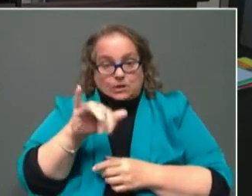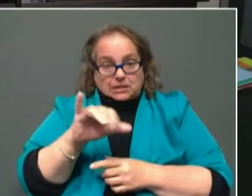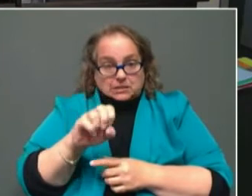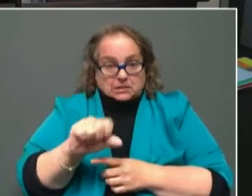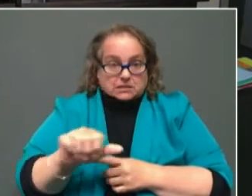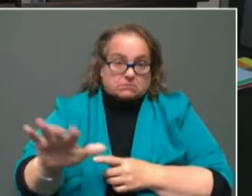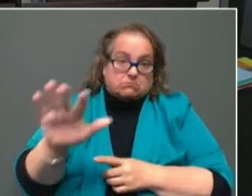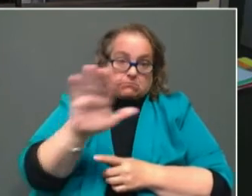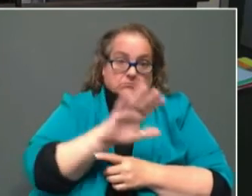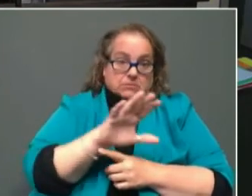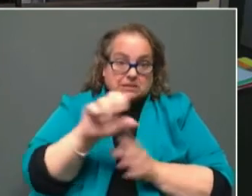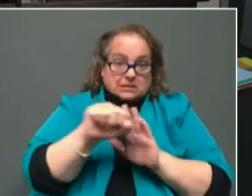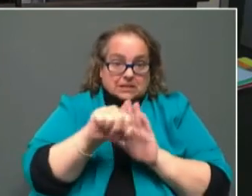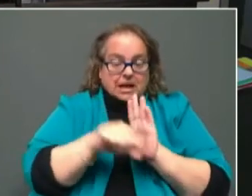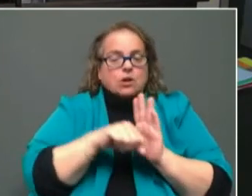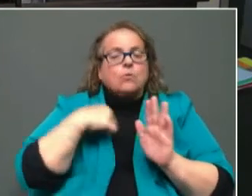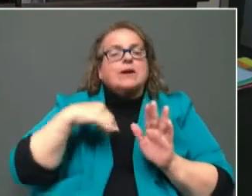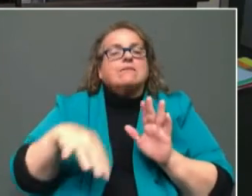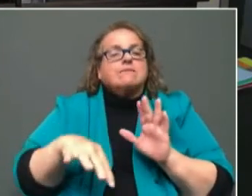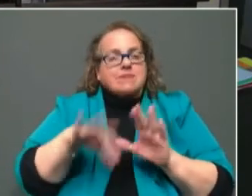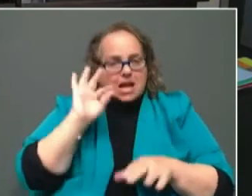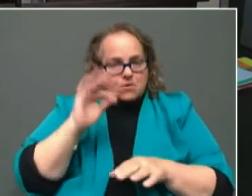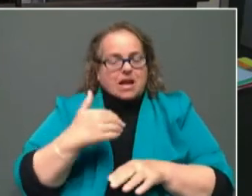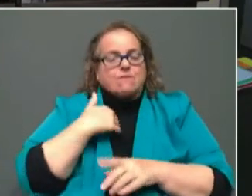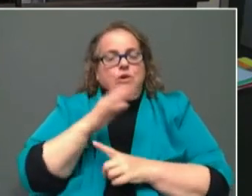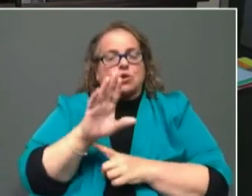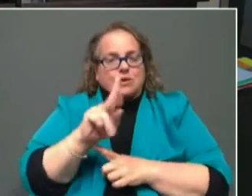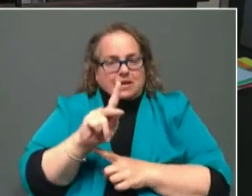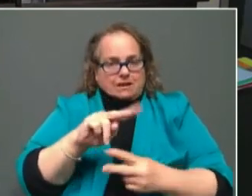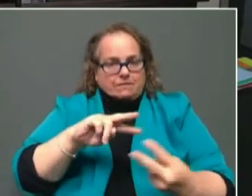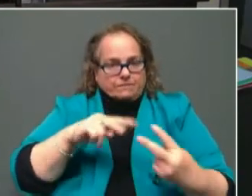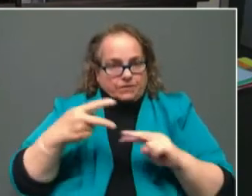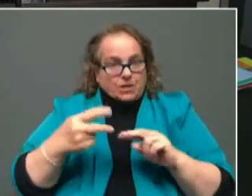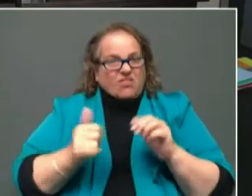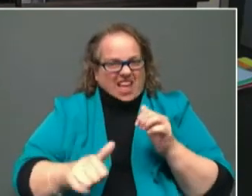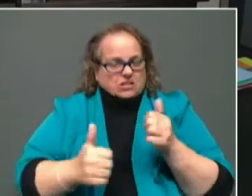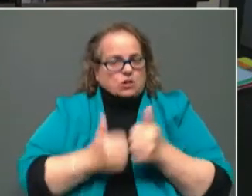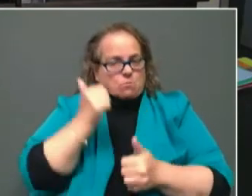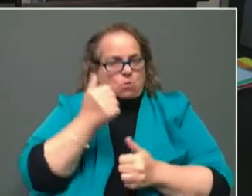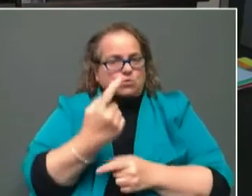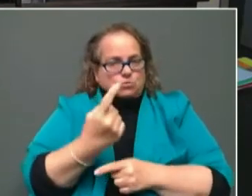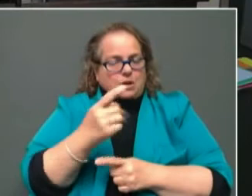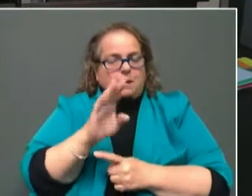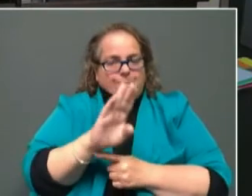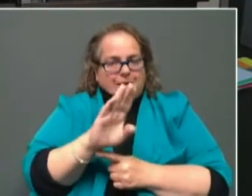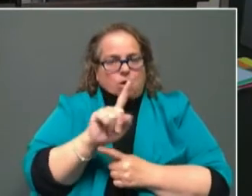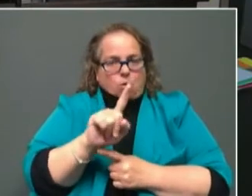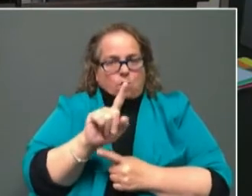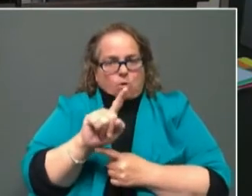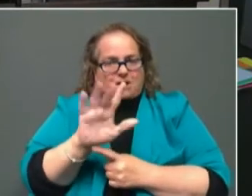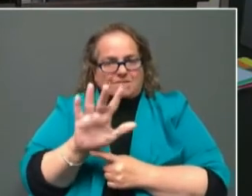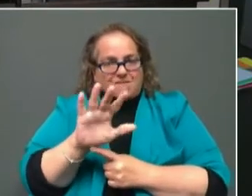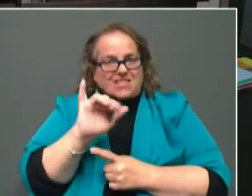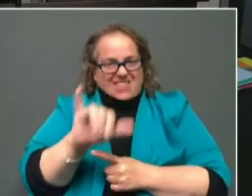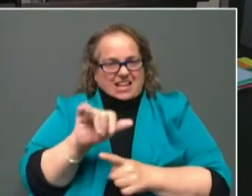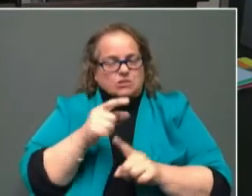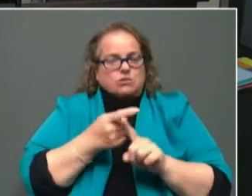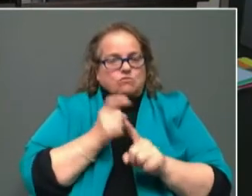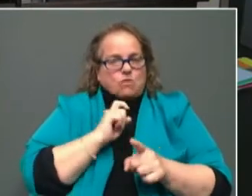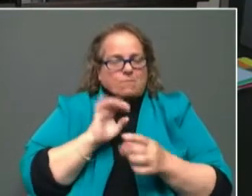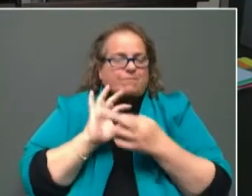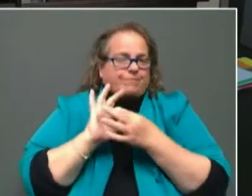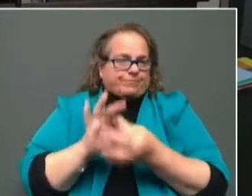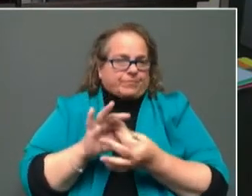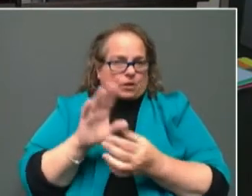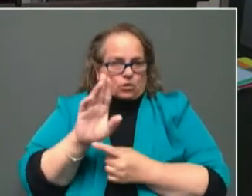found these variants, the predominant one being the B115, which is the variant that's associated with the